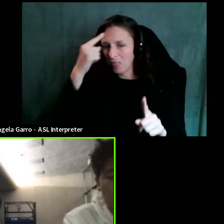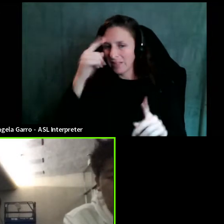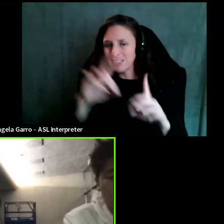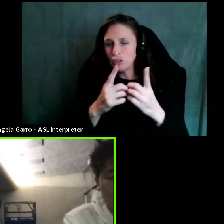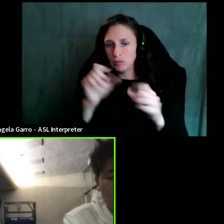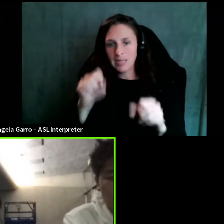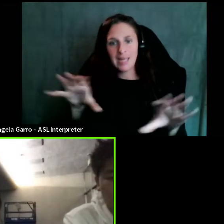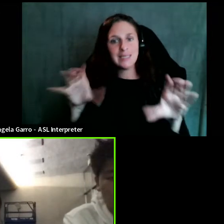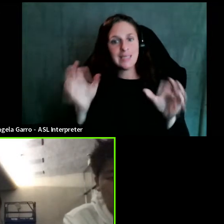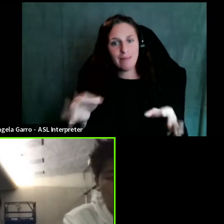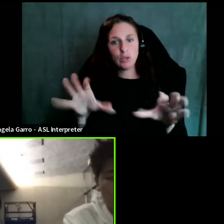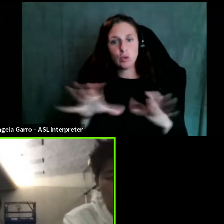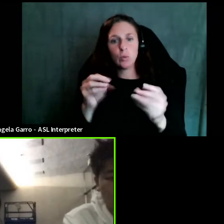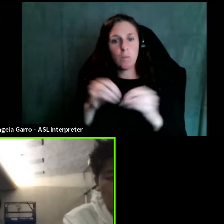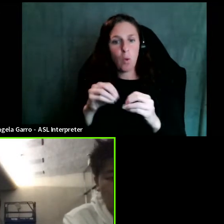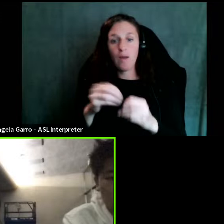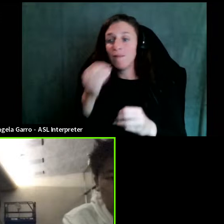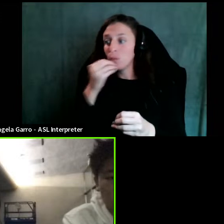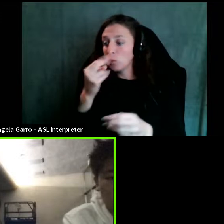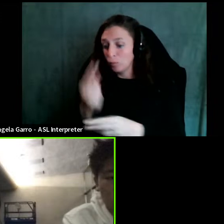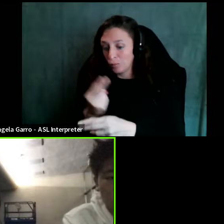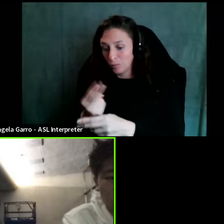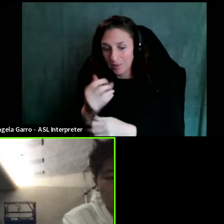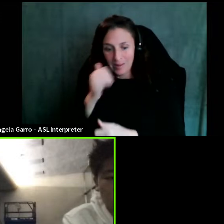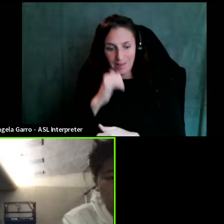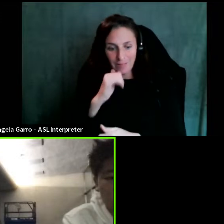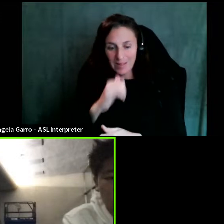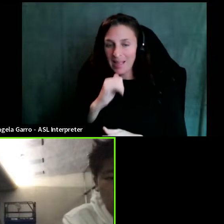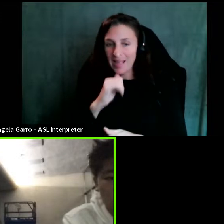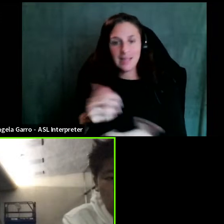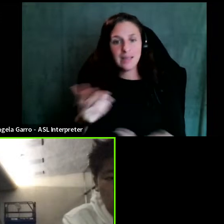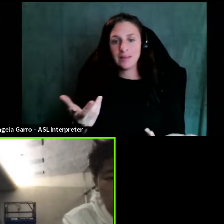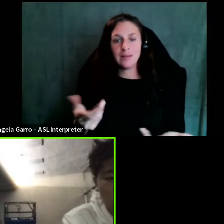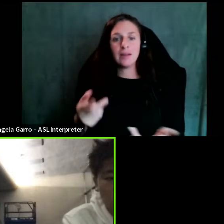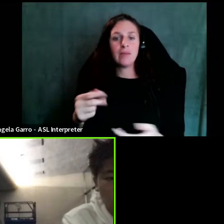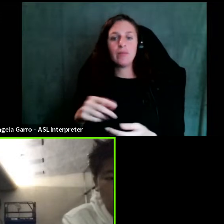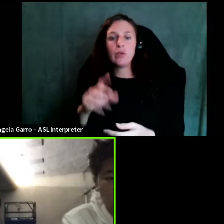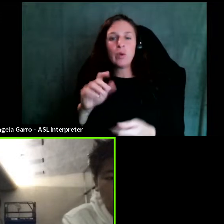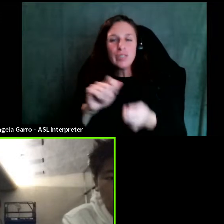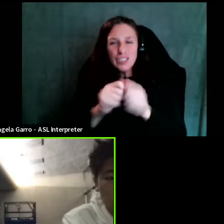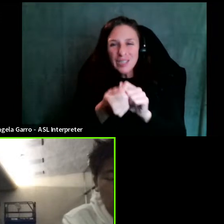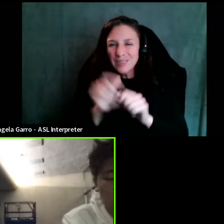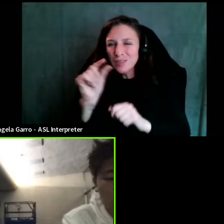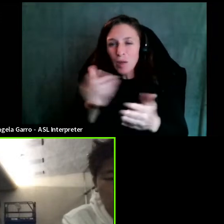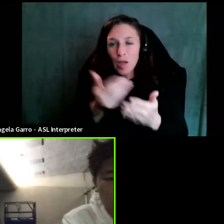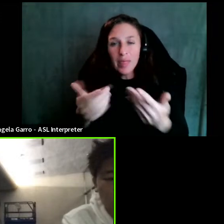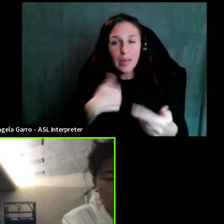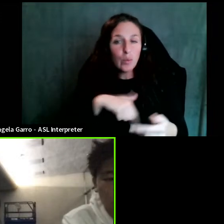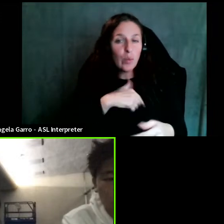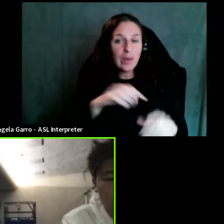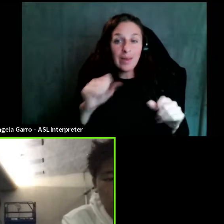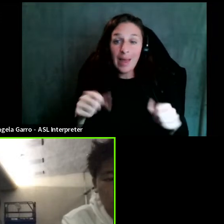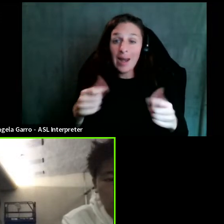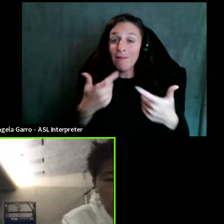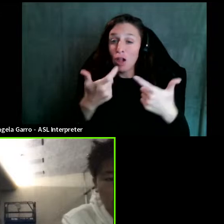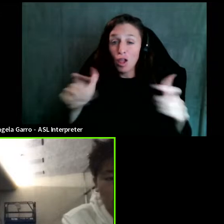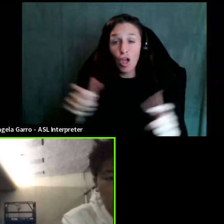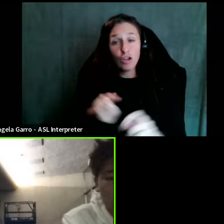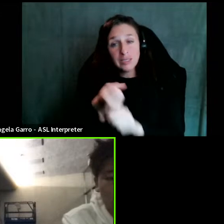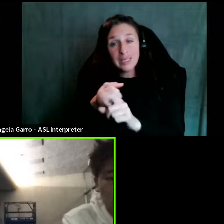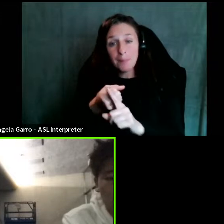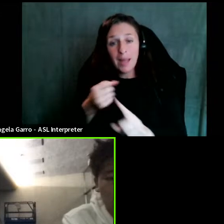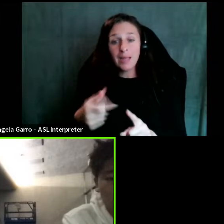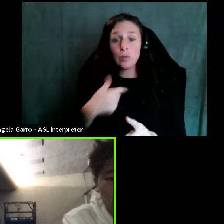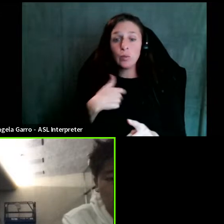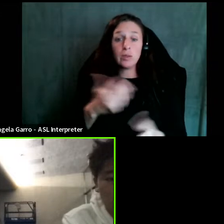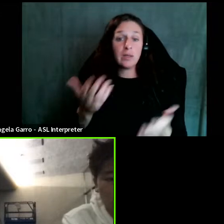Foodware is used by all students every day, so changing our foodware to biodegradables is just a small fix, which would have an extremely large impact. We